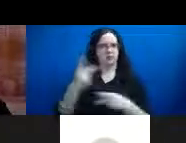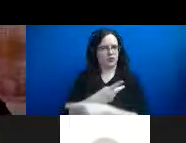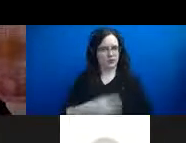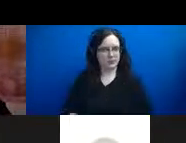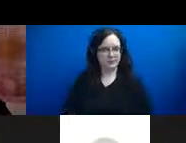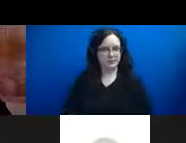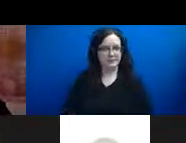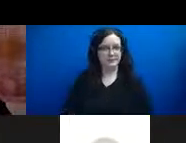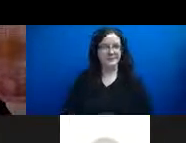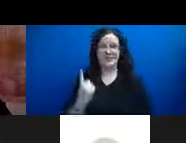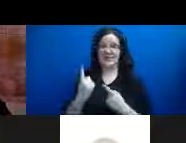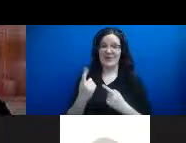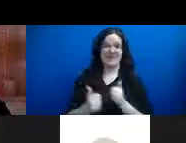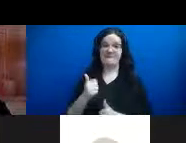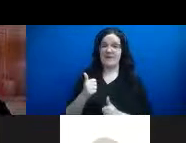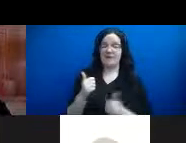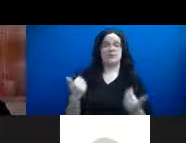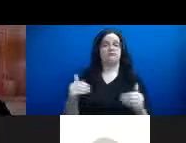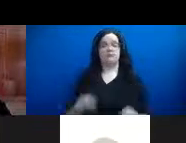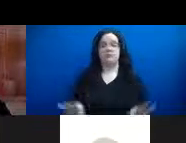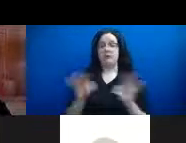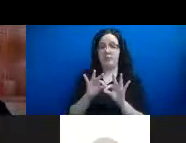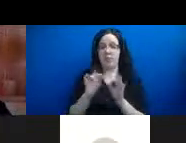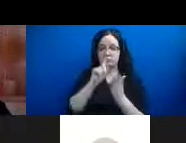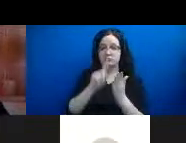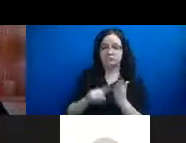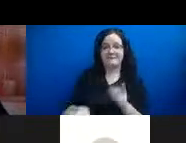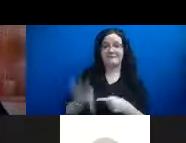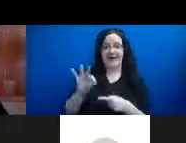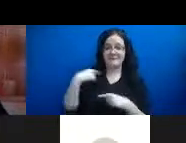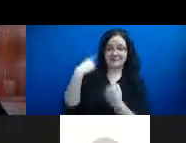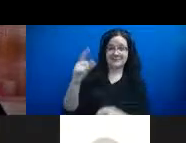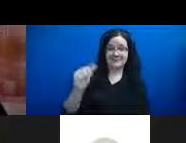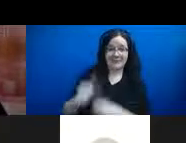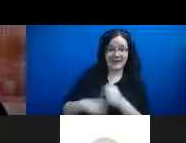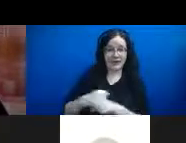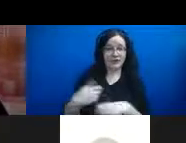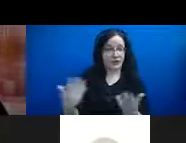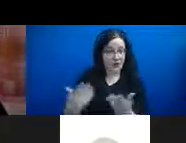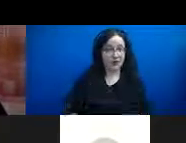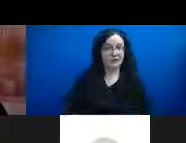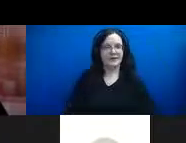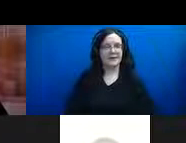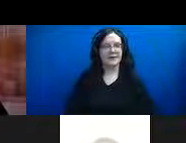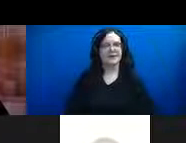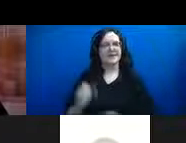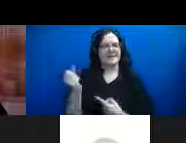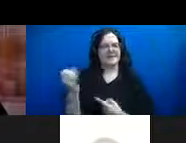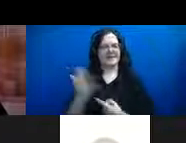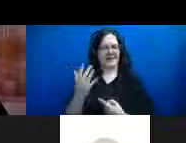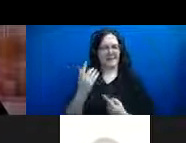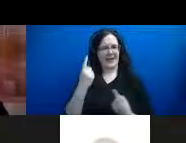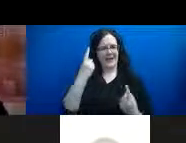most significant findings in the last 10 years is the irrationality, or the gambling cognition that comes with